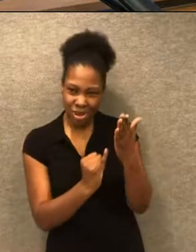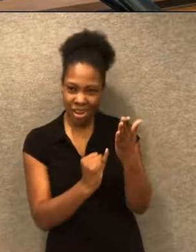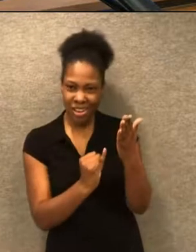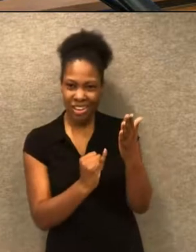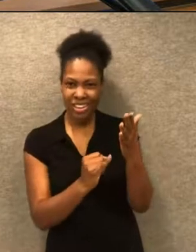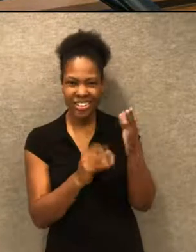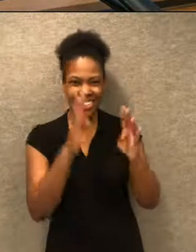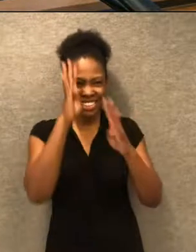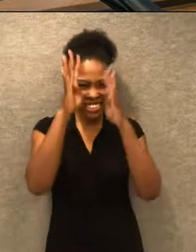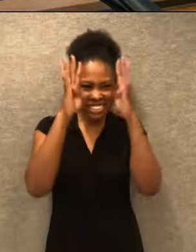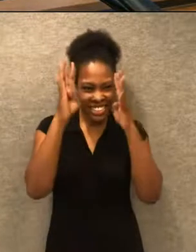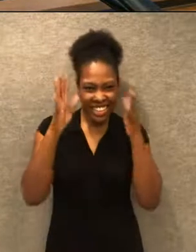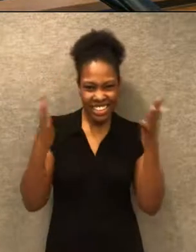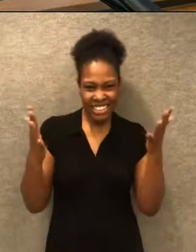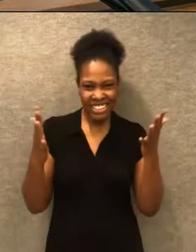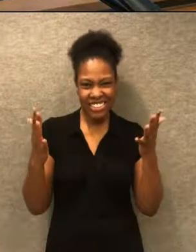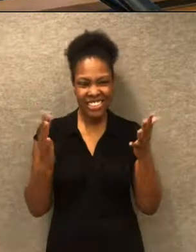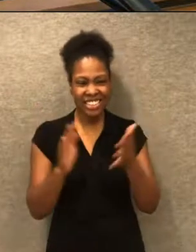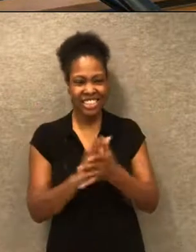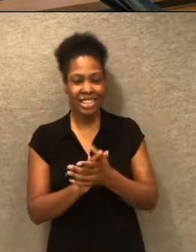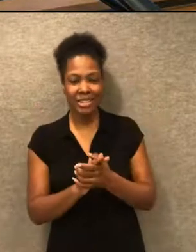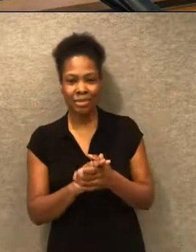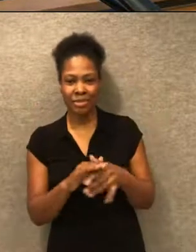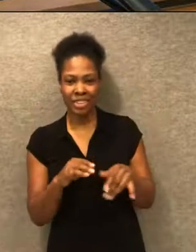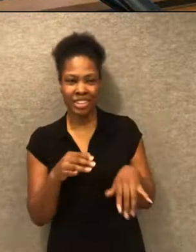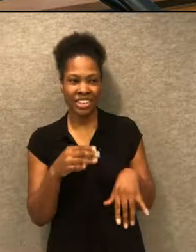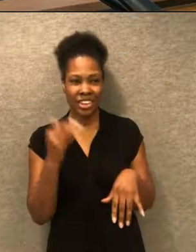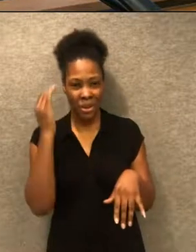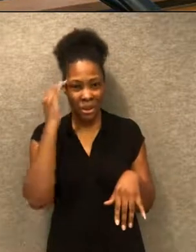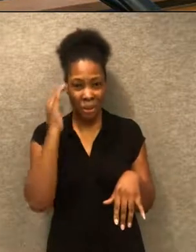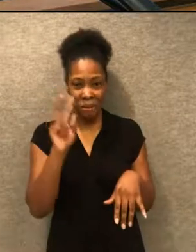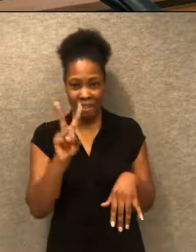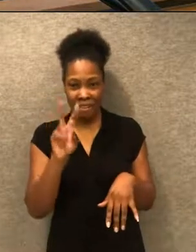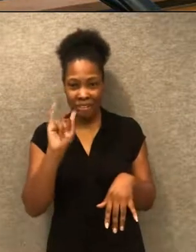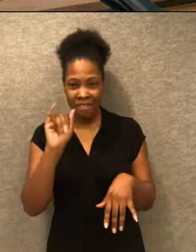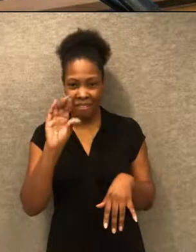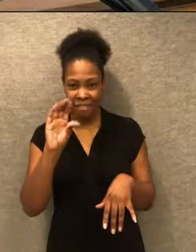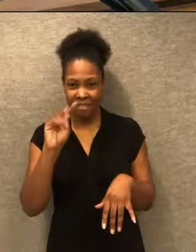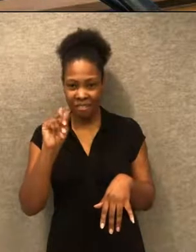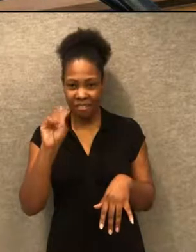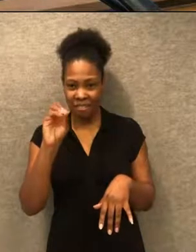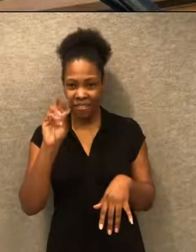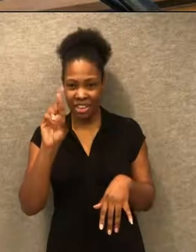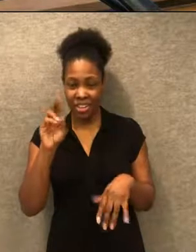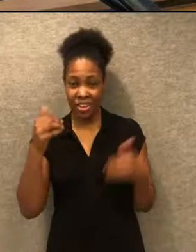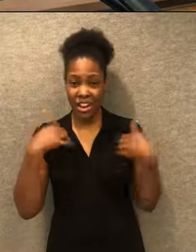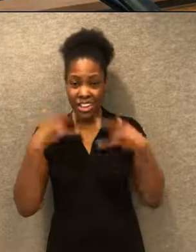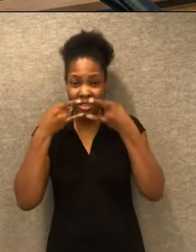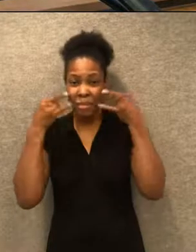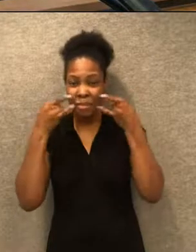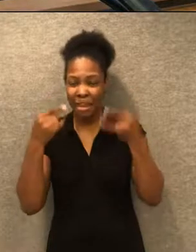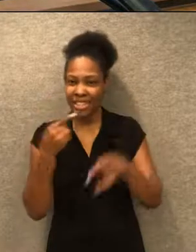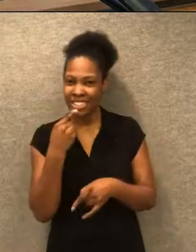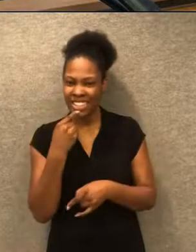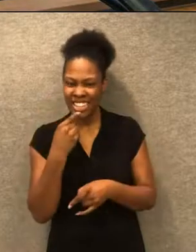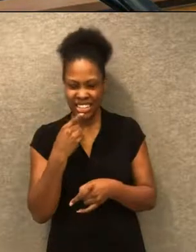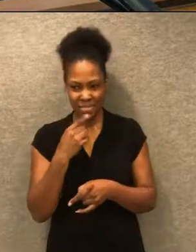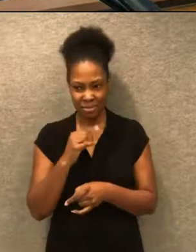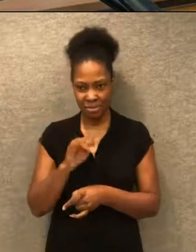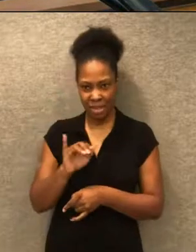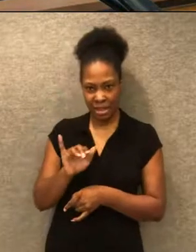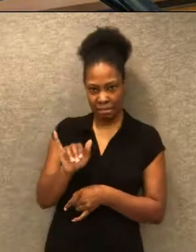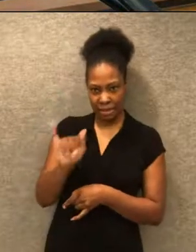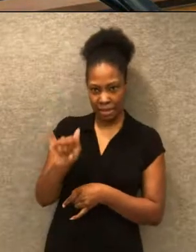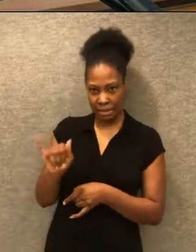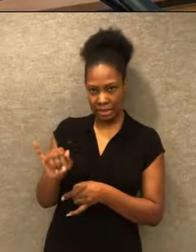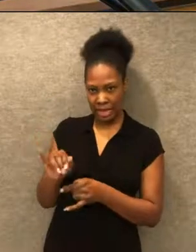is wearing a mask saying that stay 6 feet away from me. So, you know, it's going to start being an expression of your personality. And I think that is